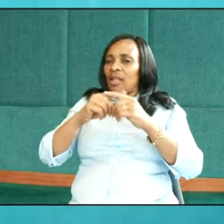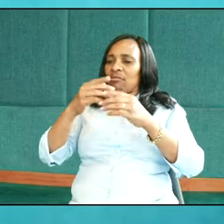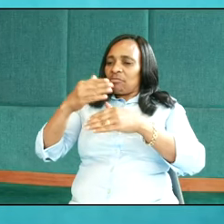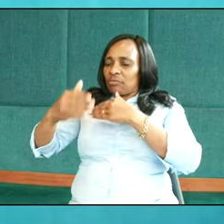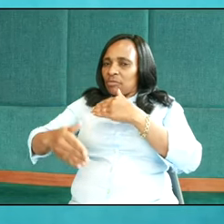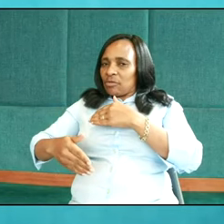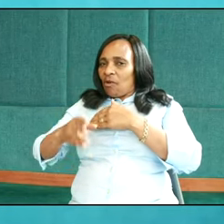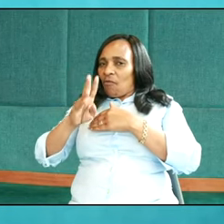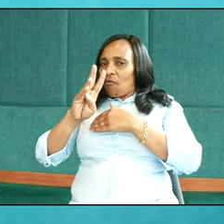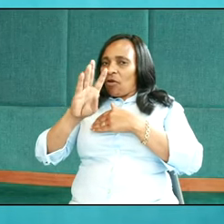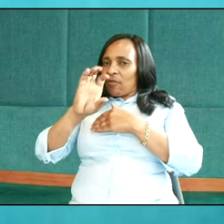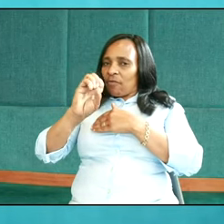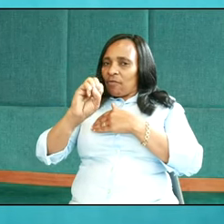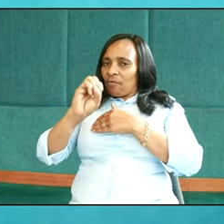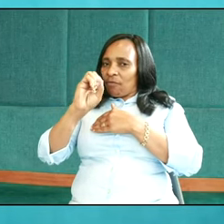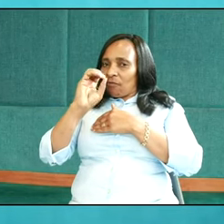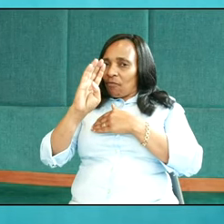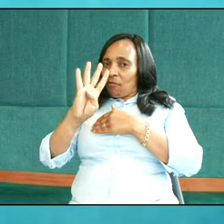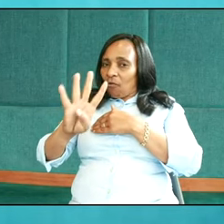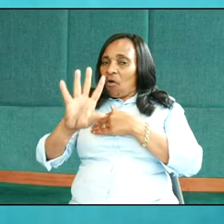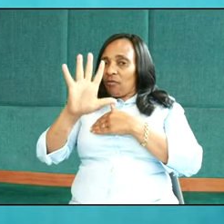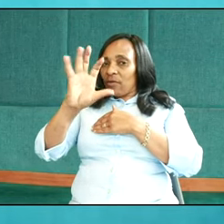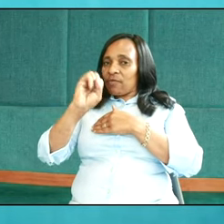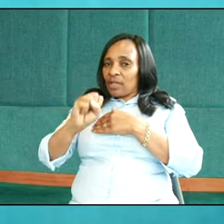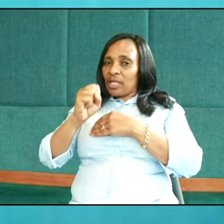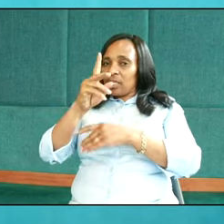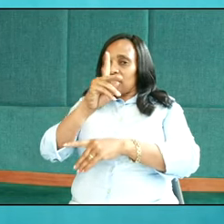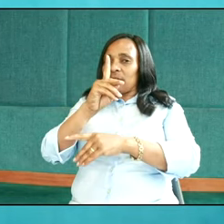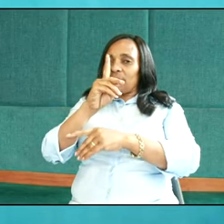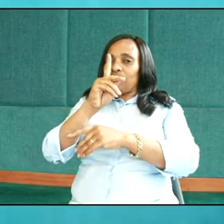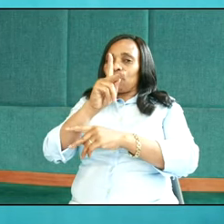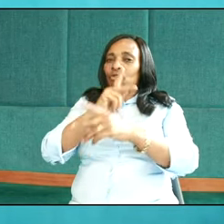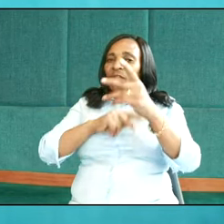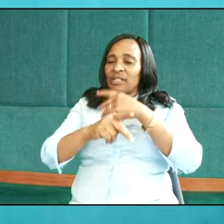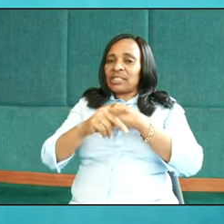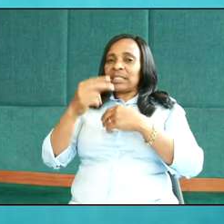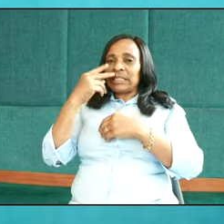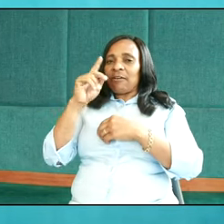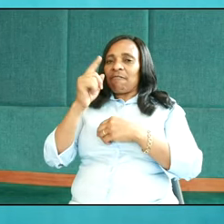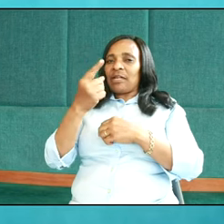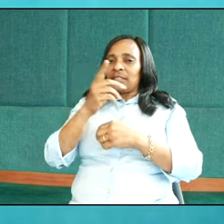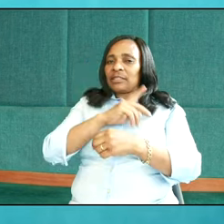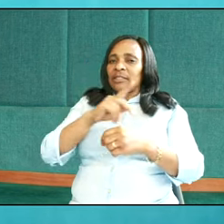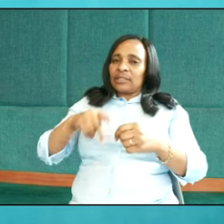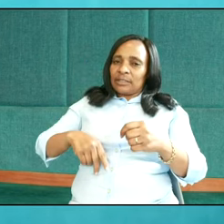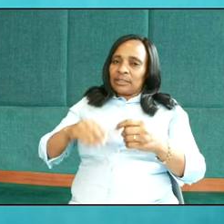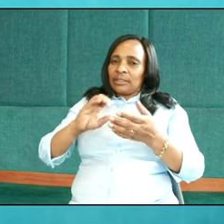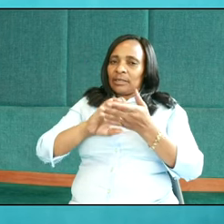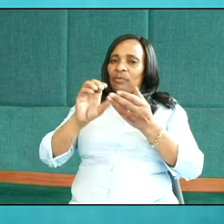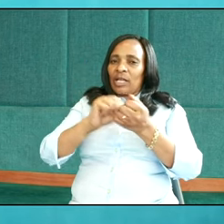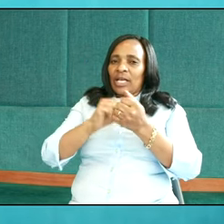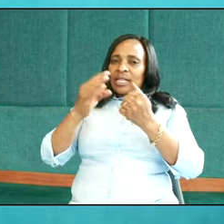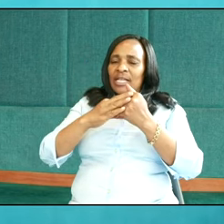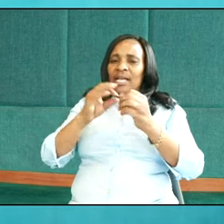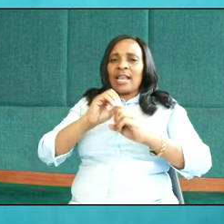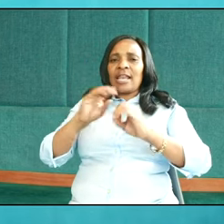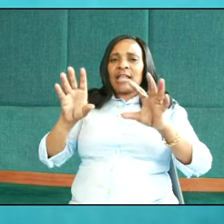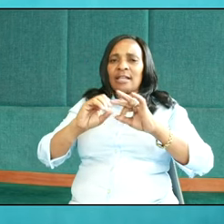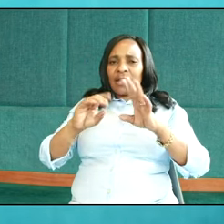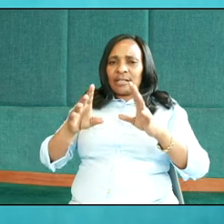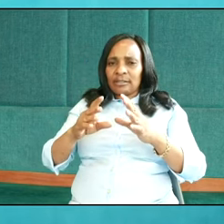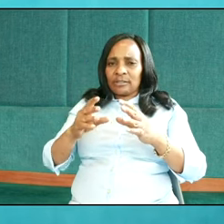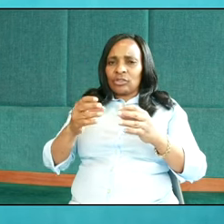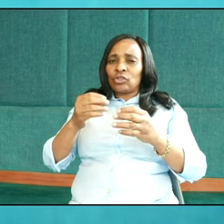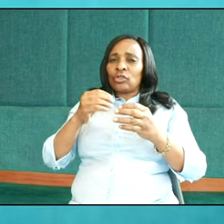400 prophets of the groves," we see this in 1 Kings chapter 18. Mm-hmm. "Nothing short of